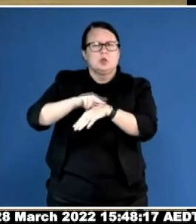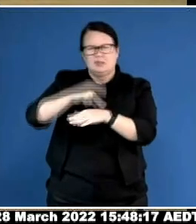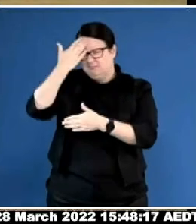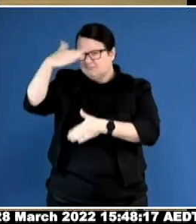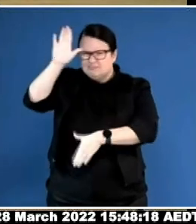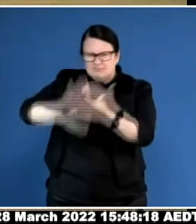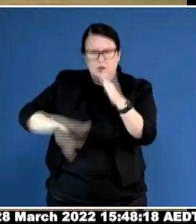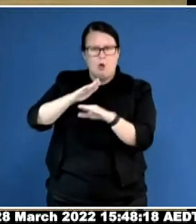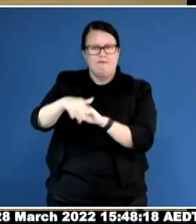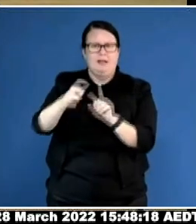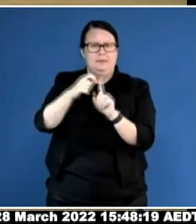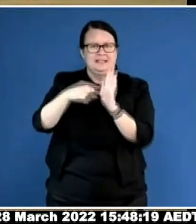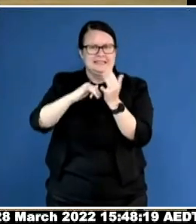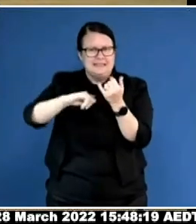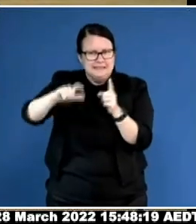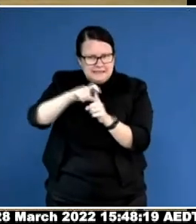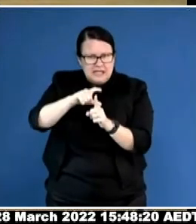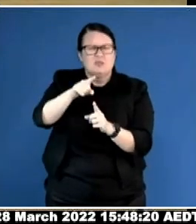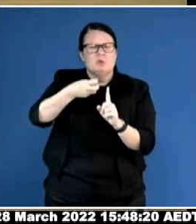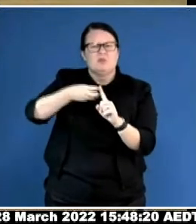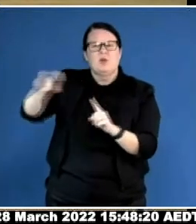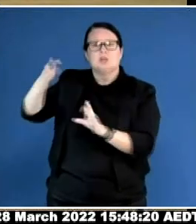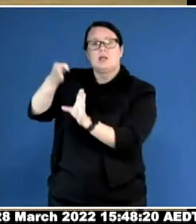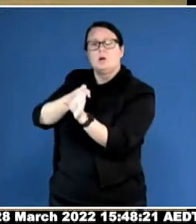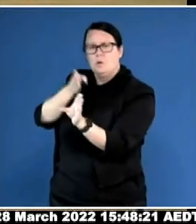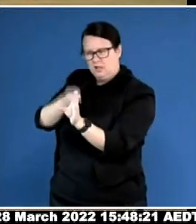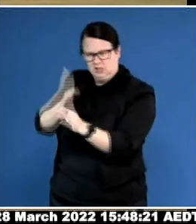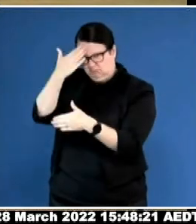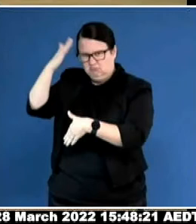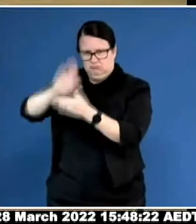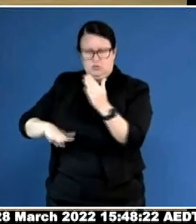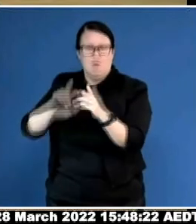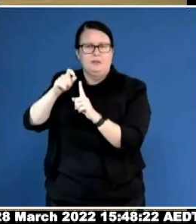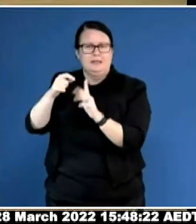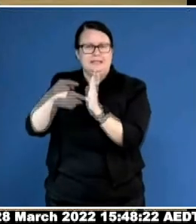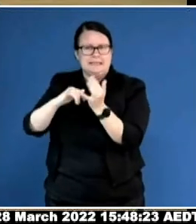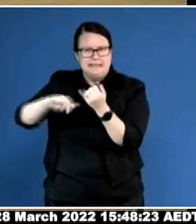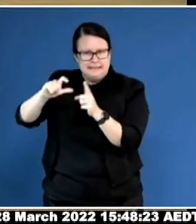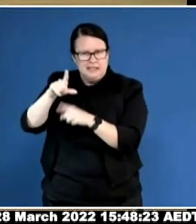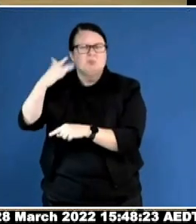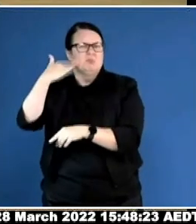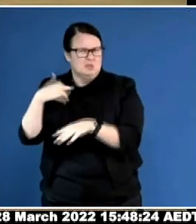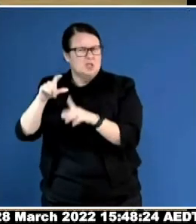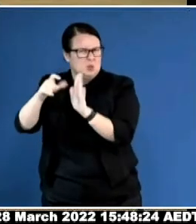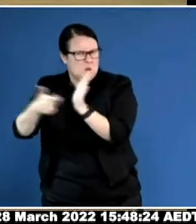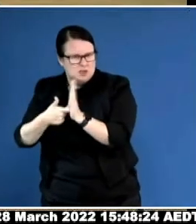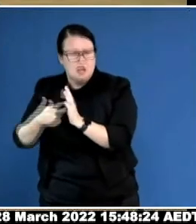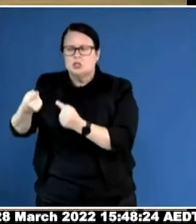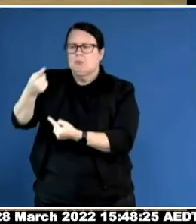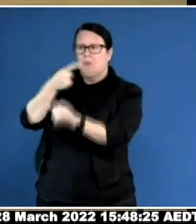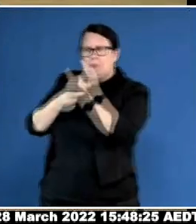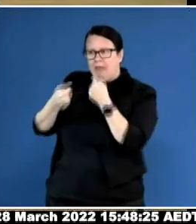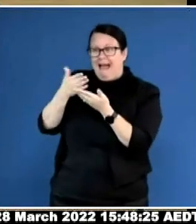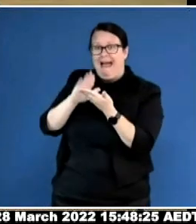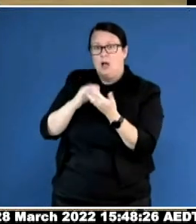area. He referred me to a psychologist that specialises in PTSD. She taught me some defences against people who might